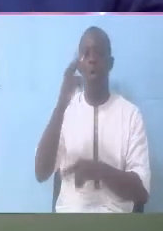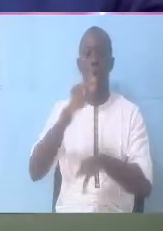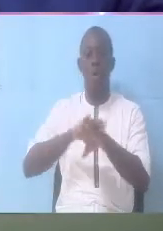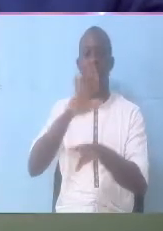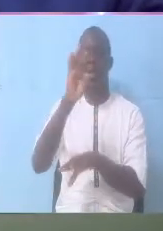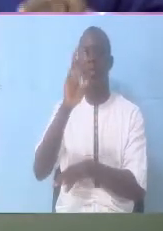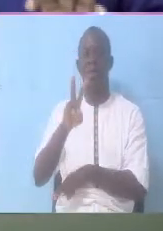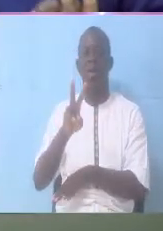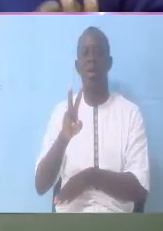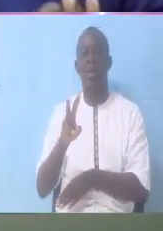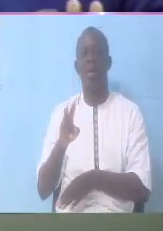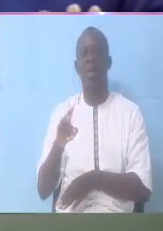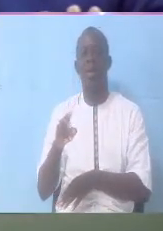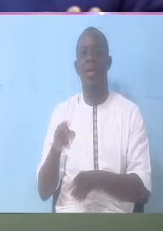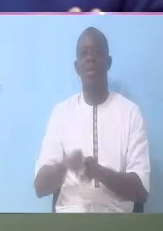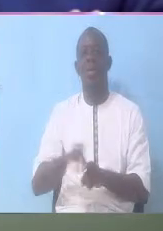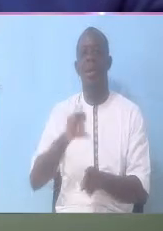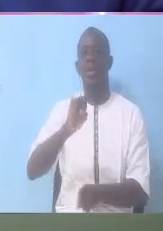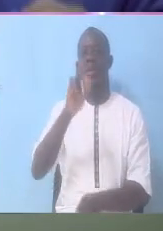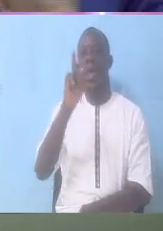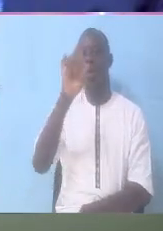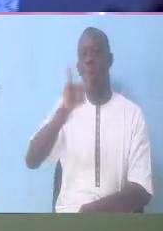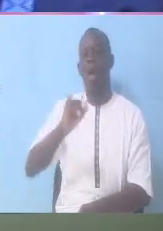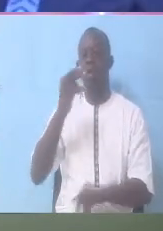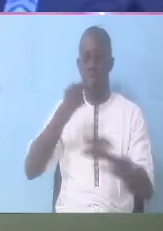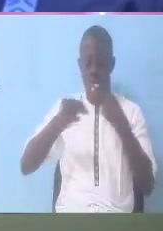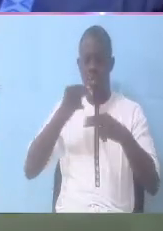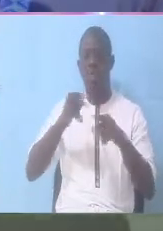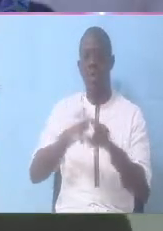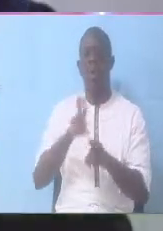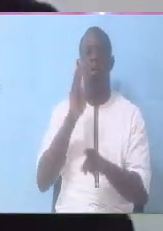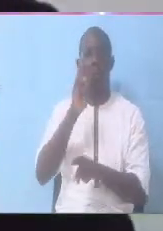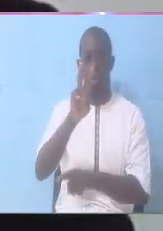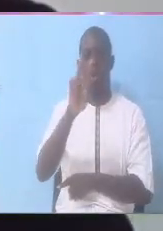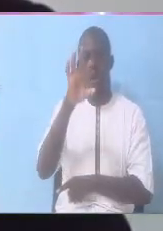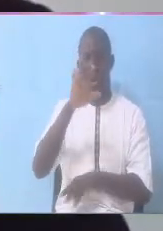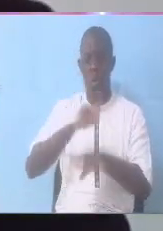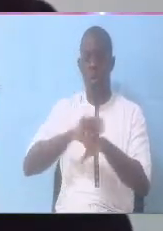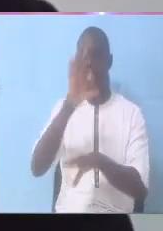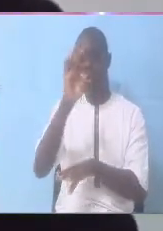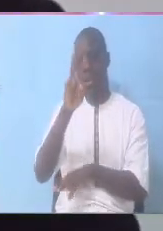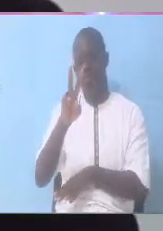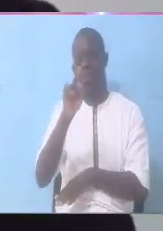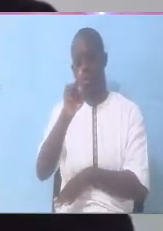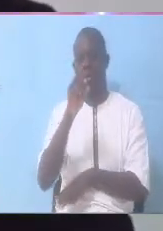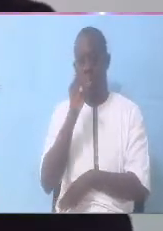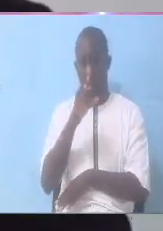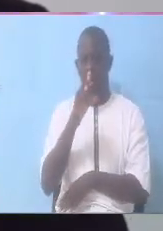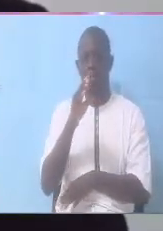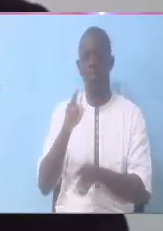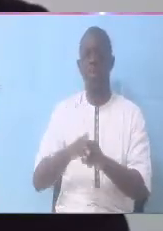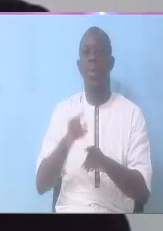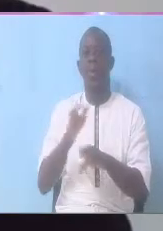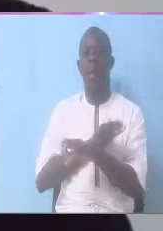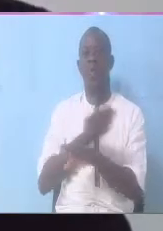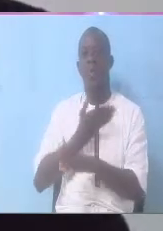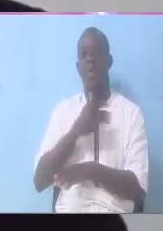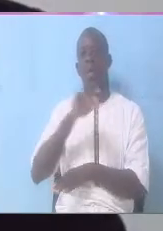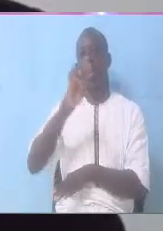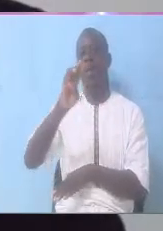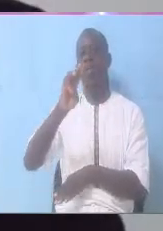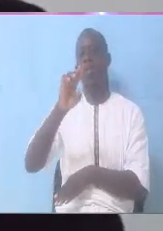news Sky News. outlet? Sky News, you said? Sky News. Okay. Yes. Proceed, please. Emma Harts. Emma Hart,